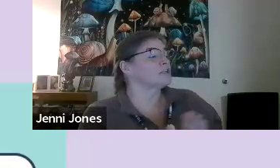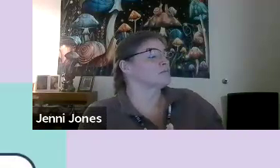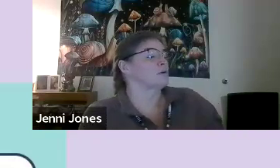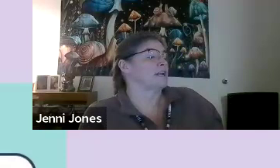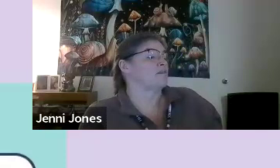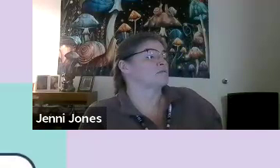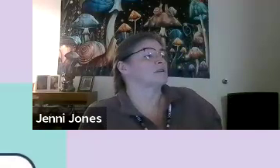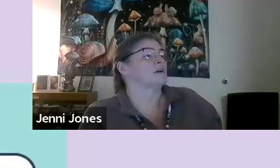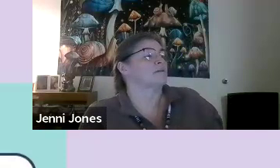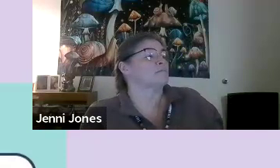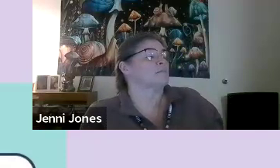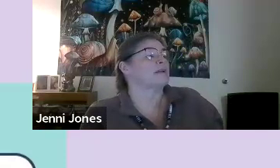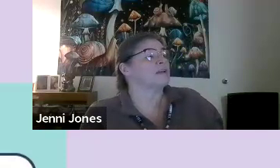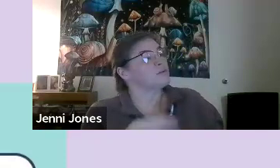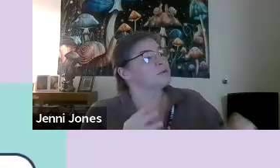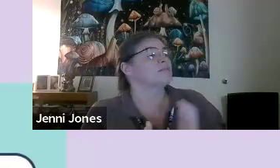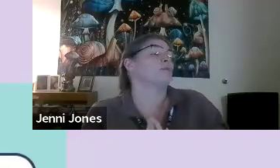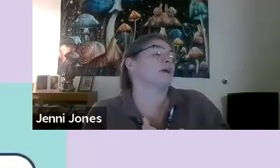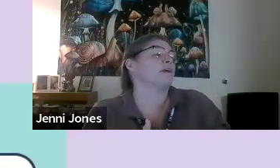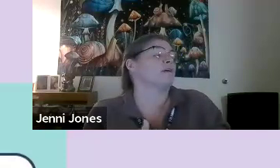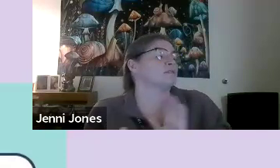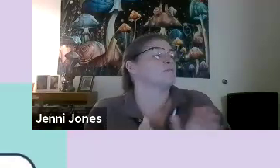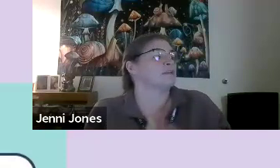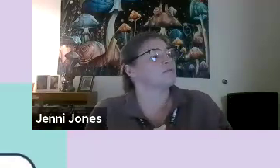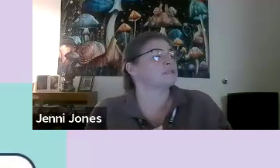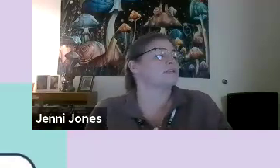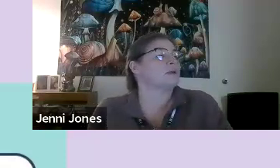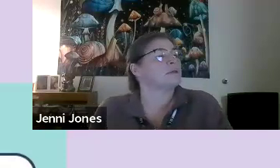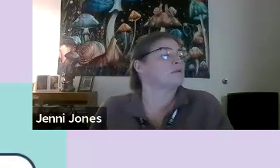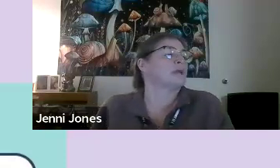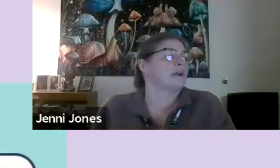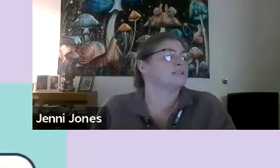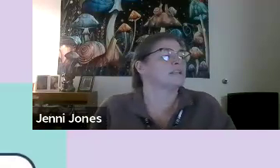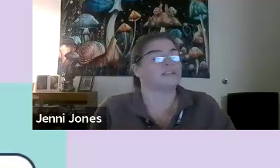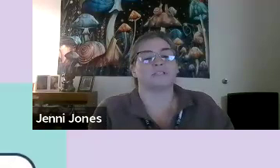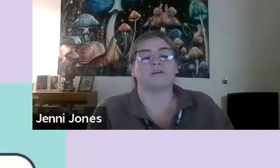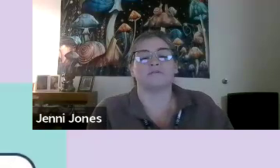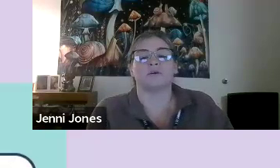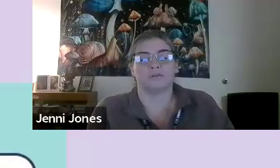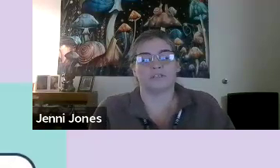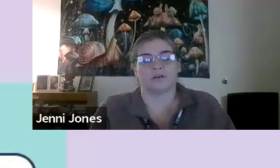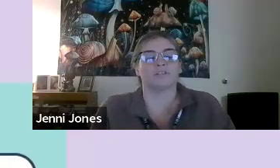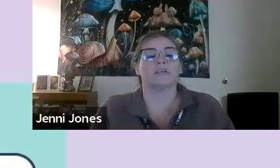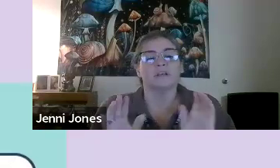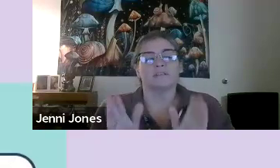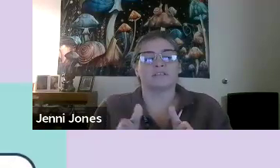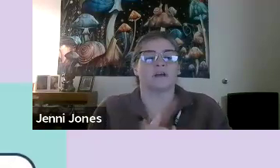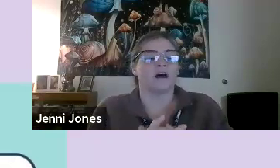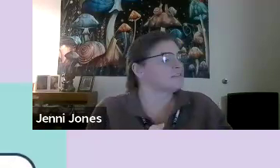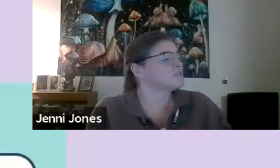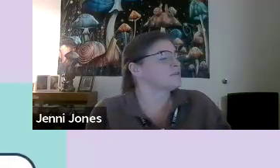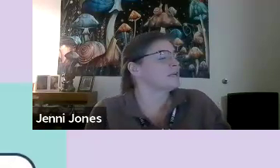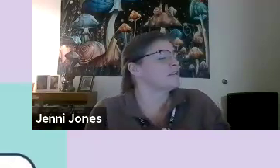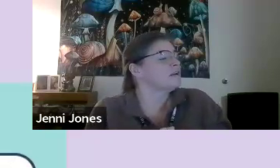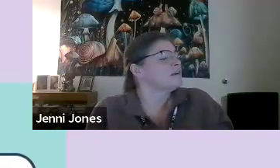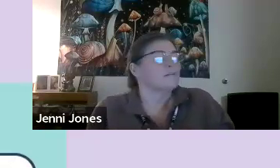I also wanted to point out another reason why, or some other reasons why people may isolate themselves, older adults, that's